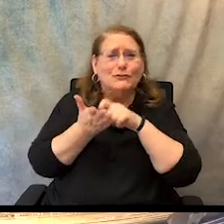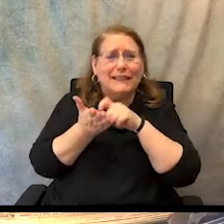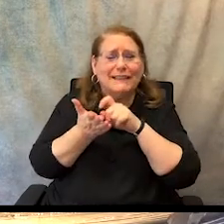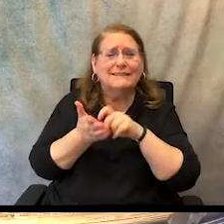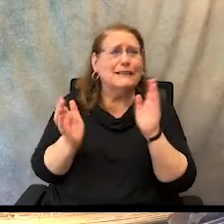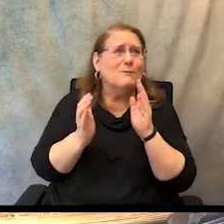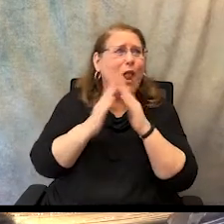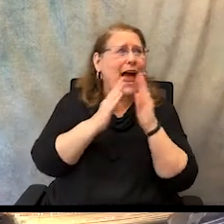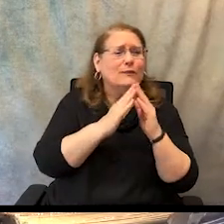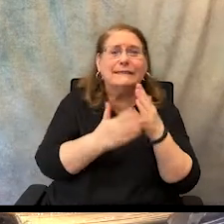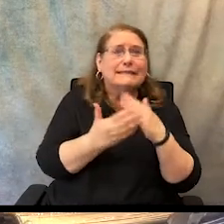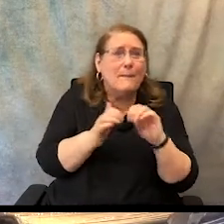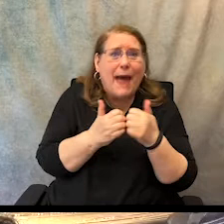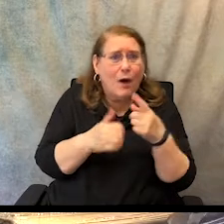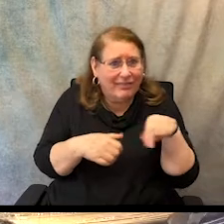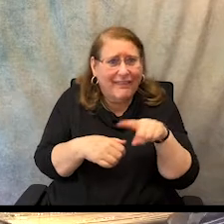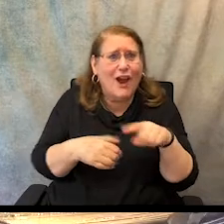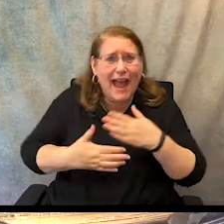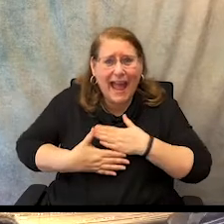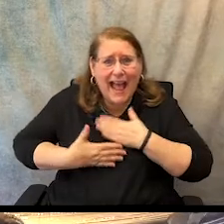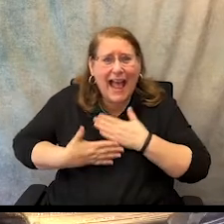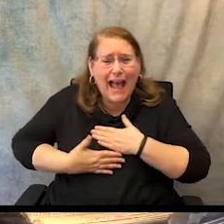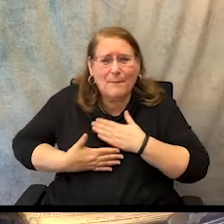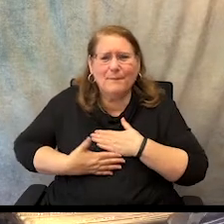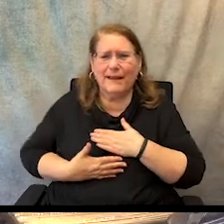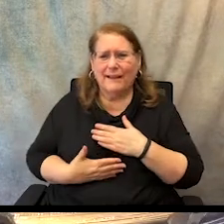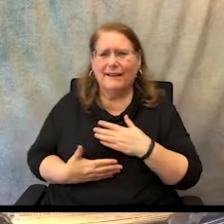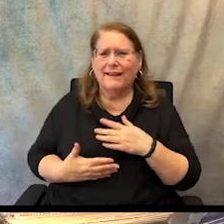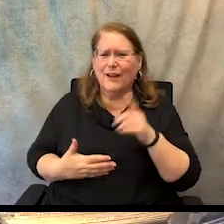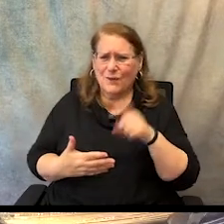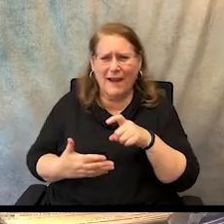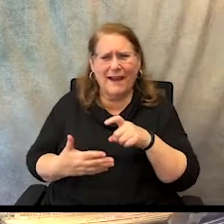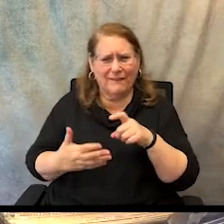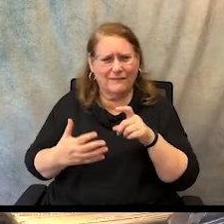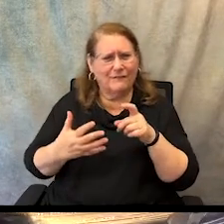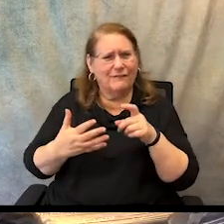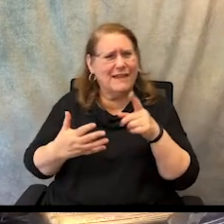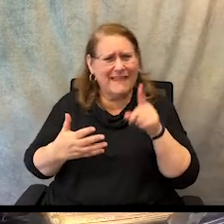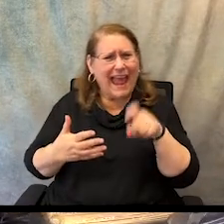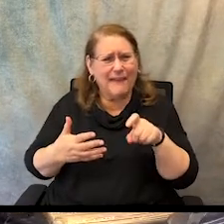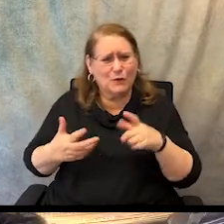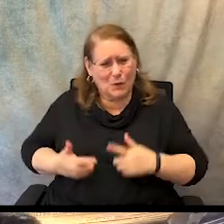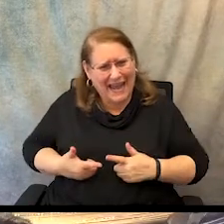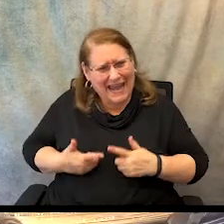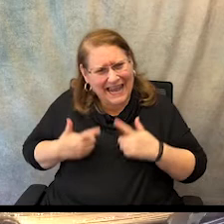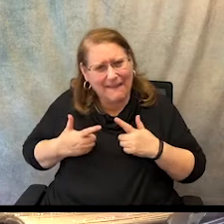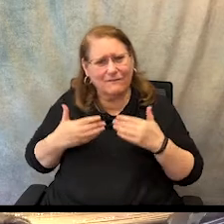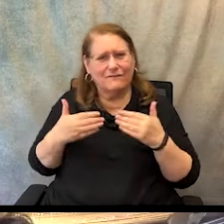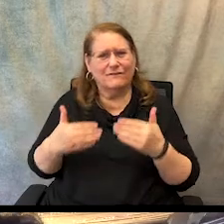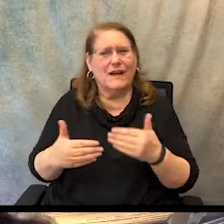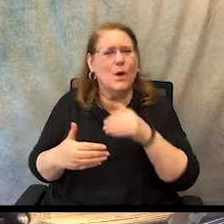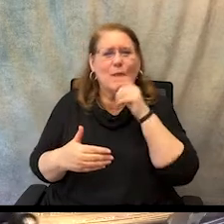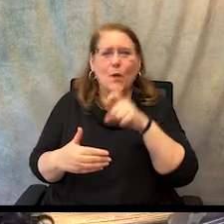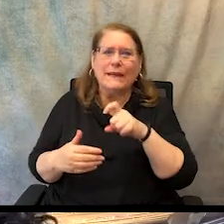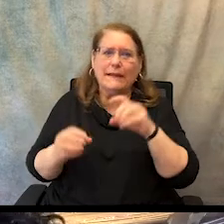small houses, and they are happy somehow, you know? And we have to leave these people, to live their lives. We don't